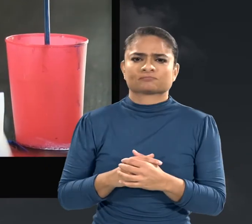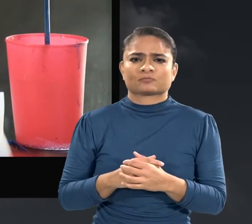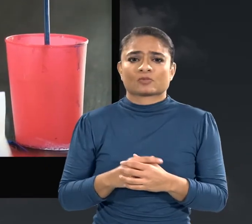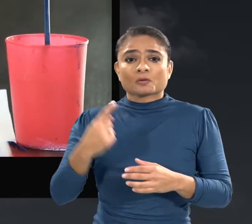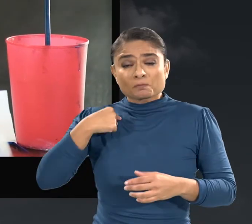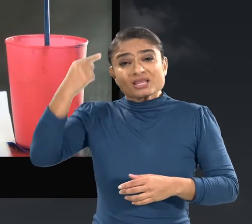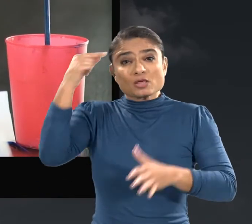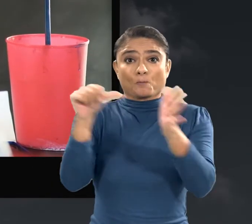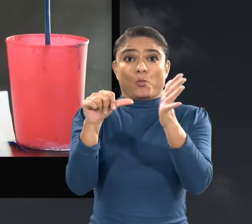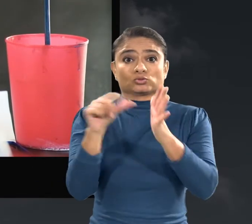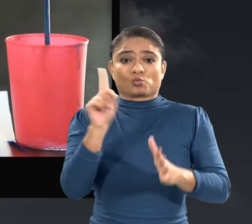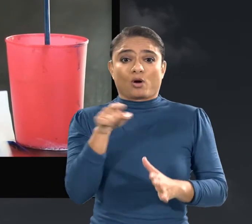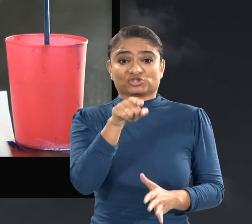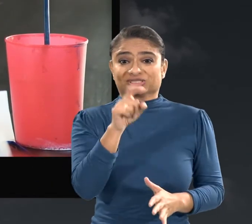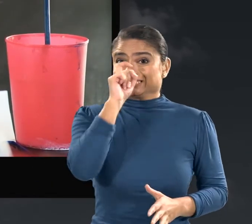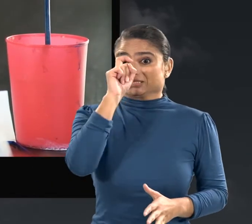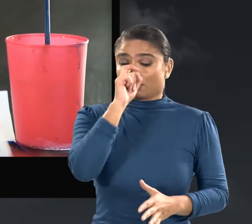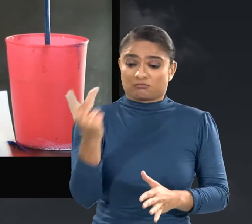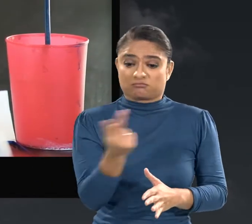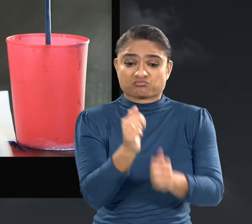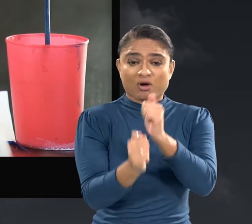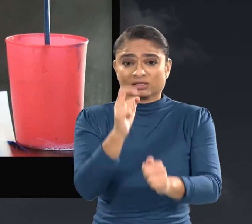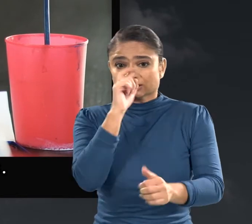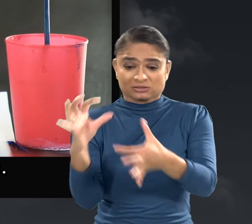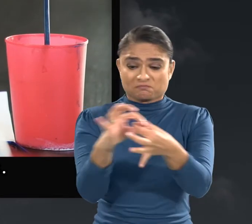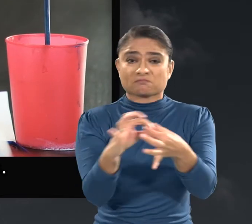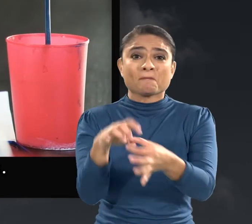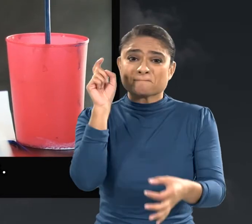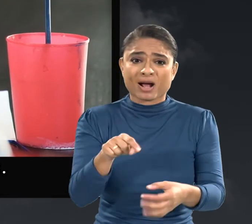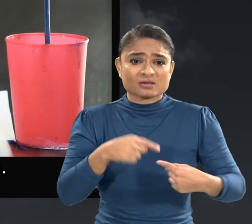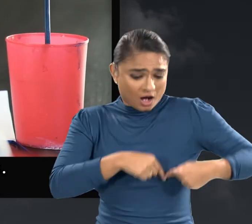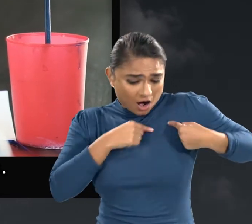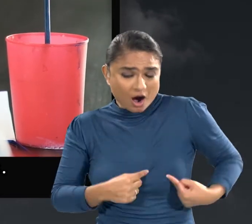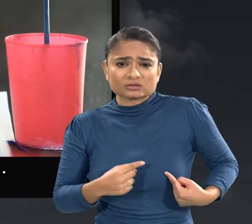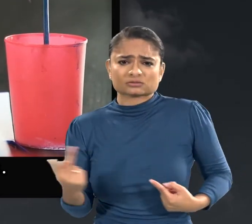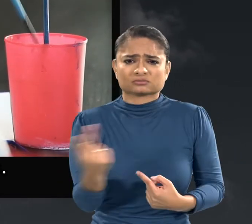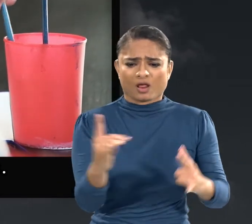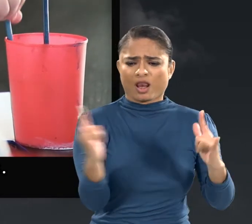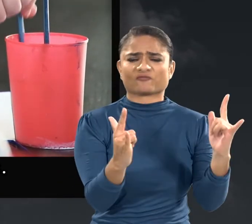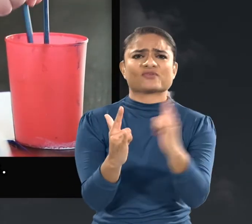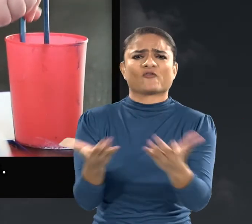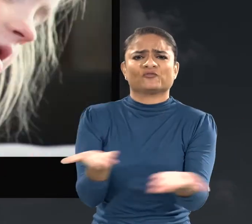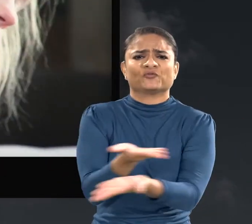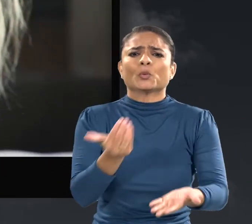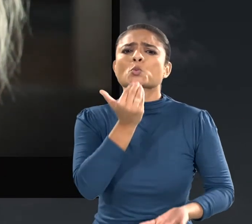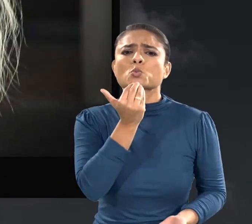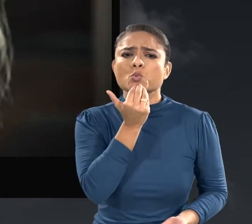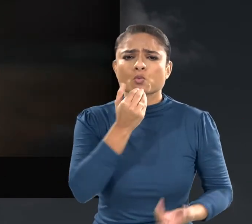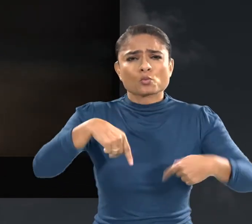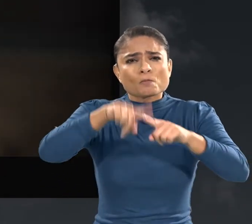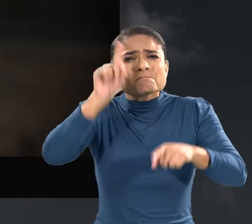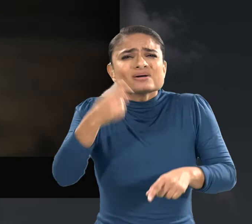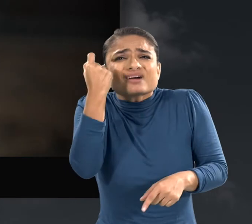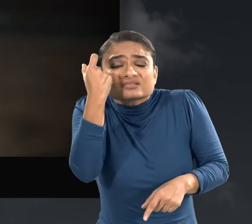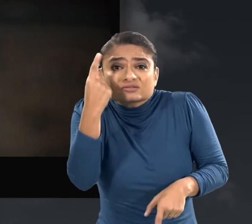It was important for me that she got along with her siblings and they got to love her for who she is, and we